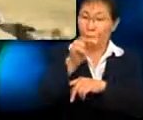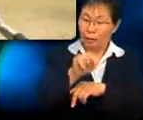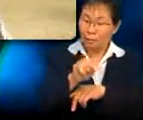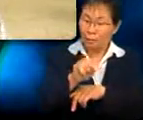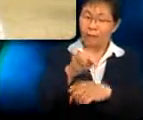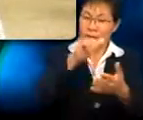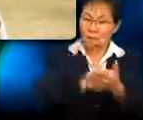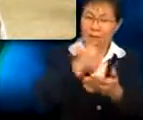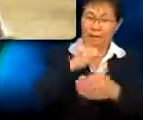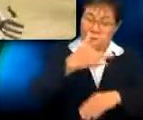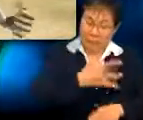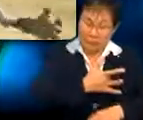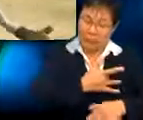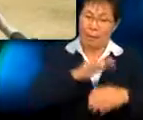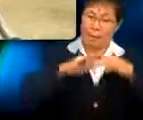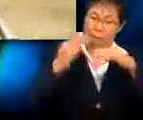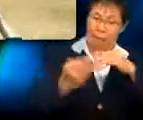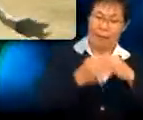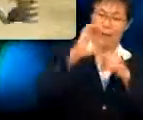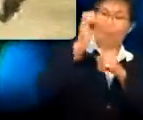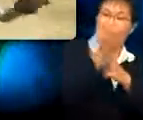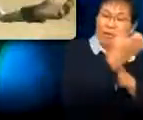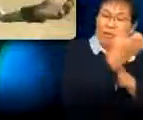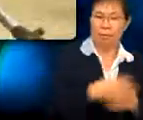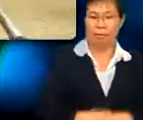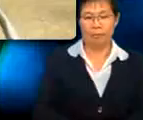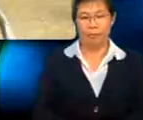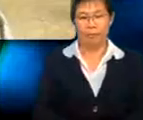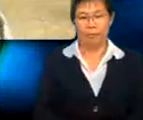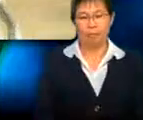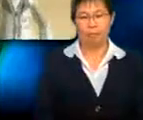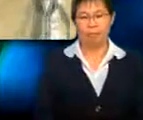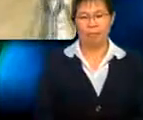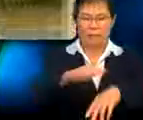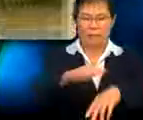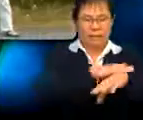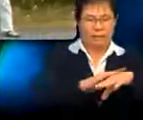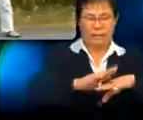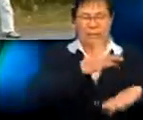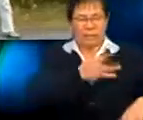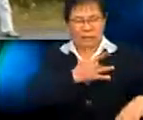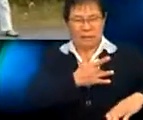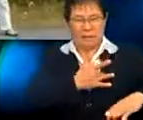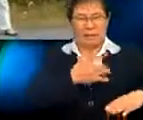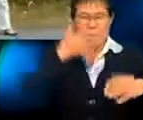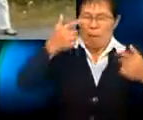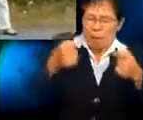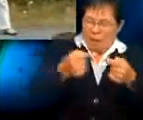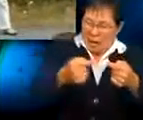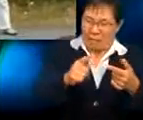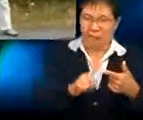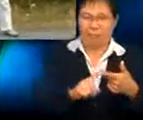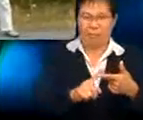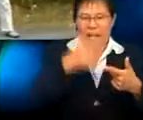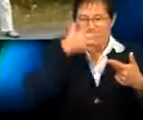organs that is stimulated by the environment. The skin is sensitive to